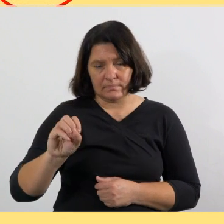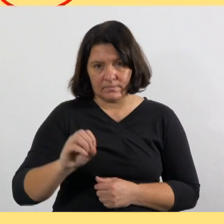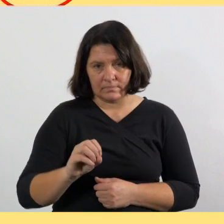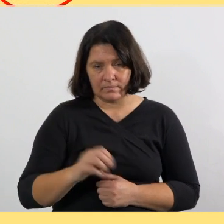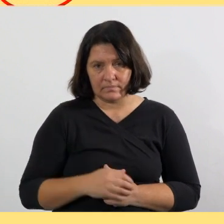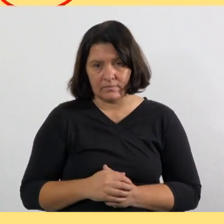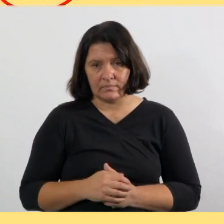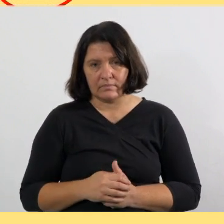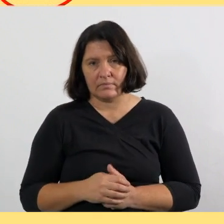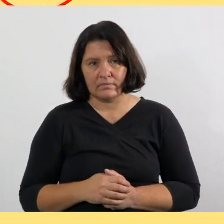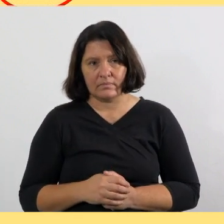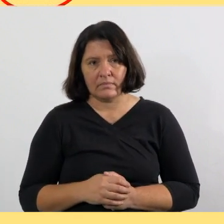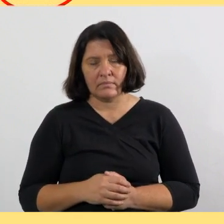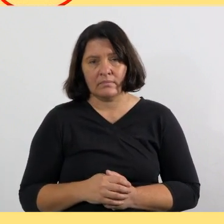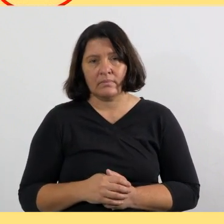22,720.